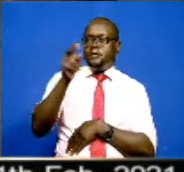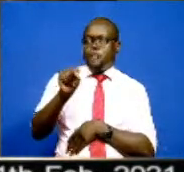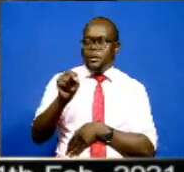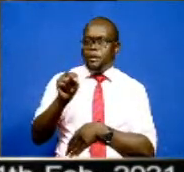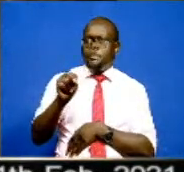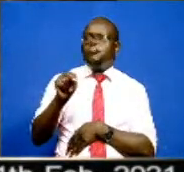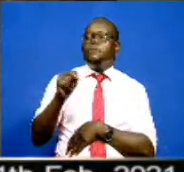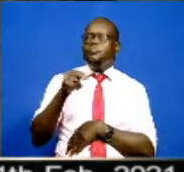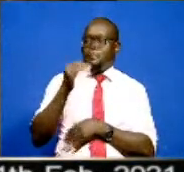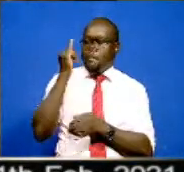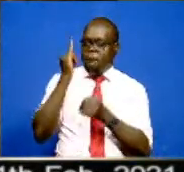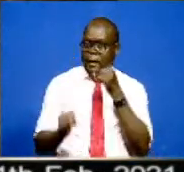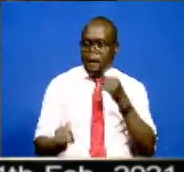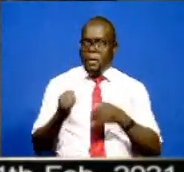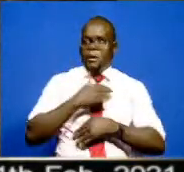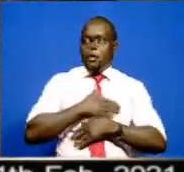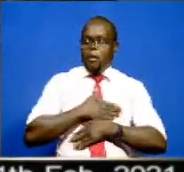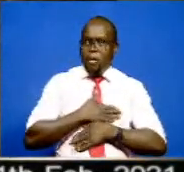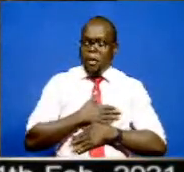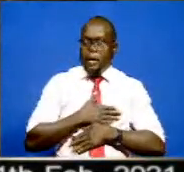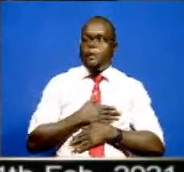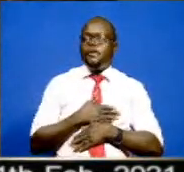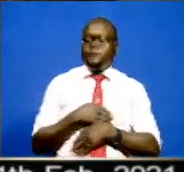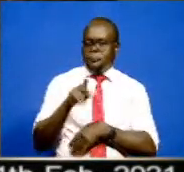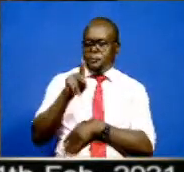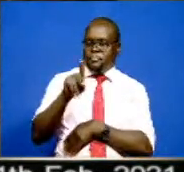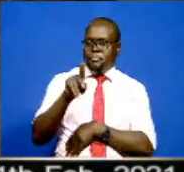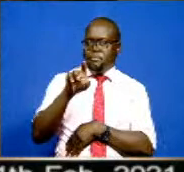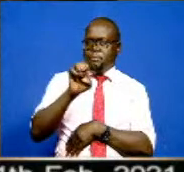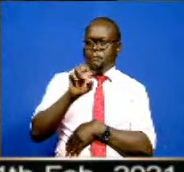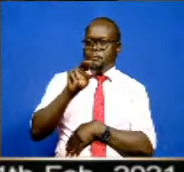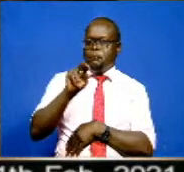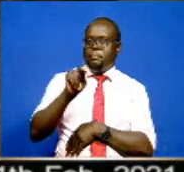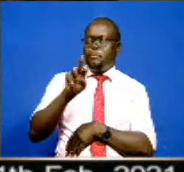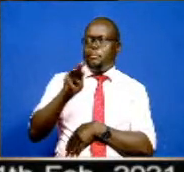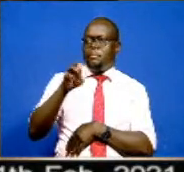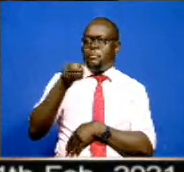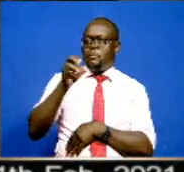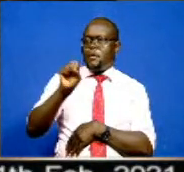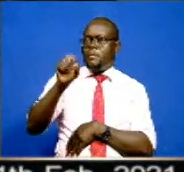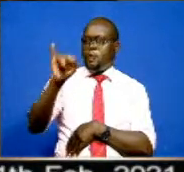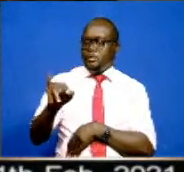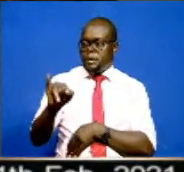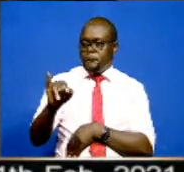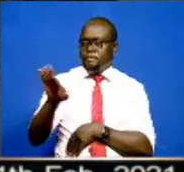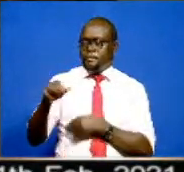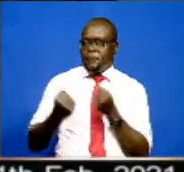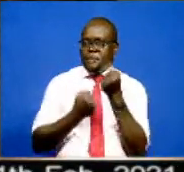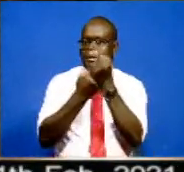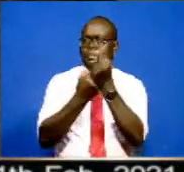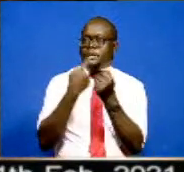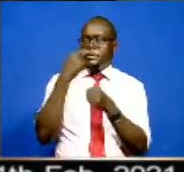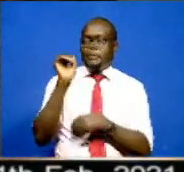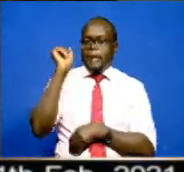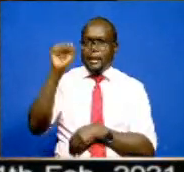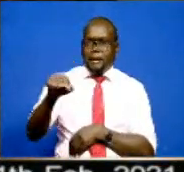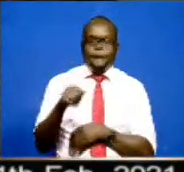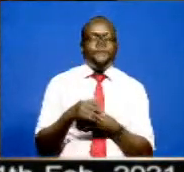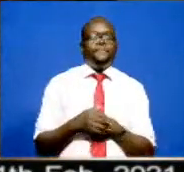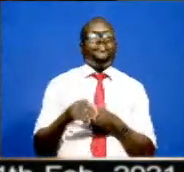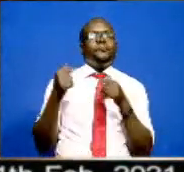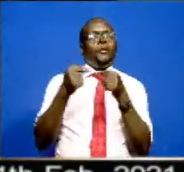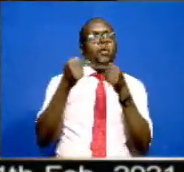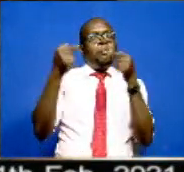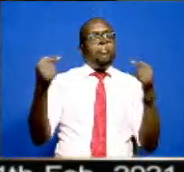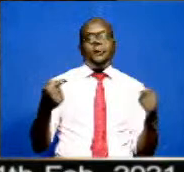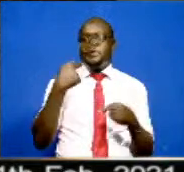the Honorable Vincent Kemosi Mugaka MP. Will as many as without opinion say aye? Aye.